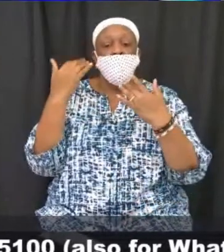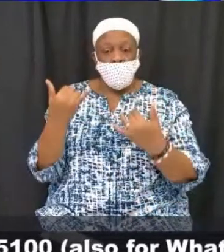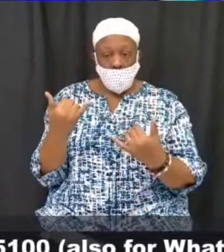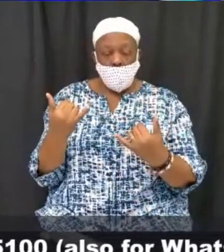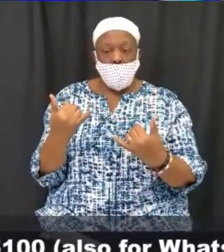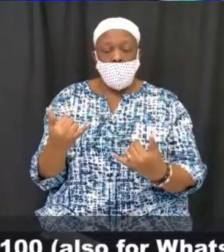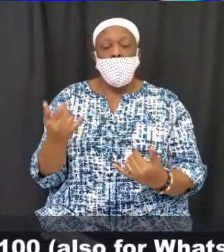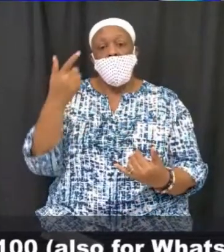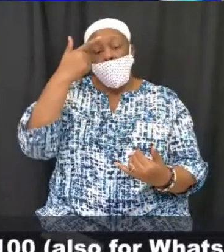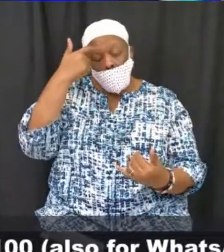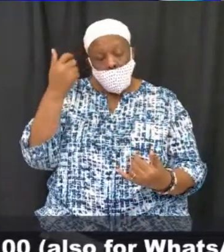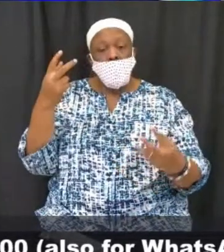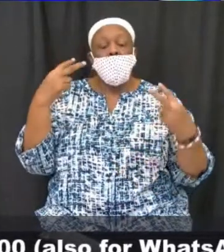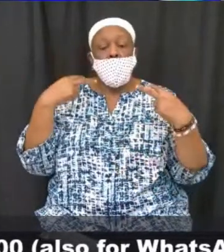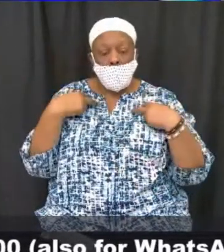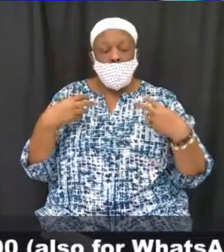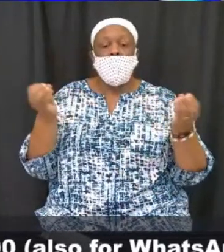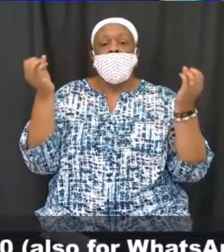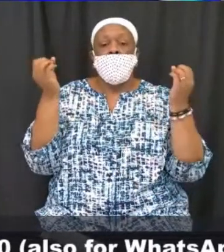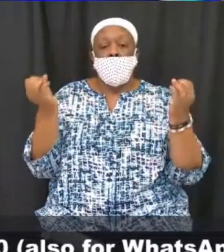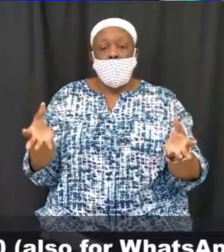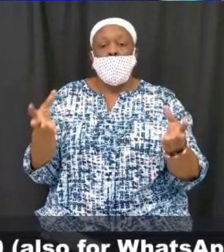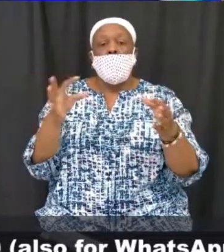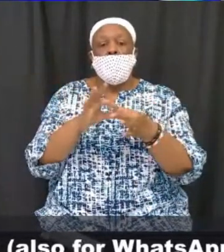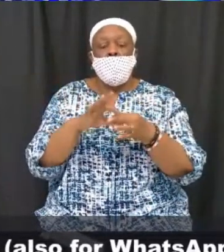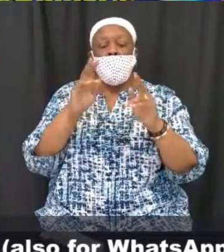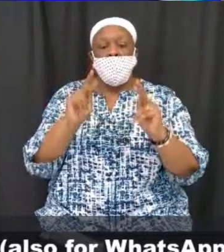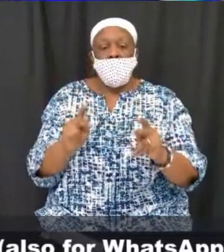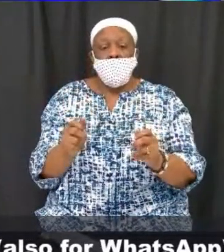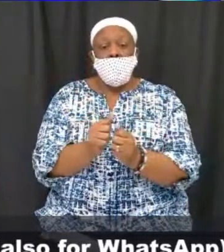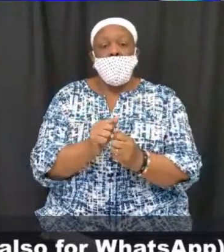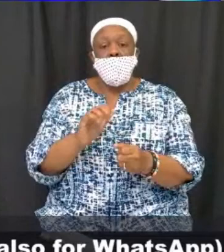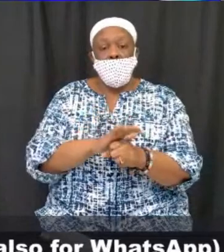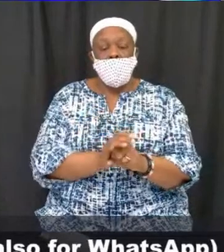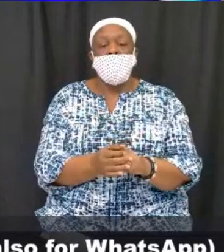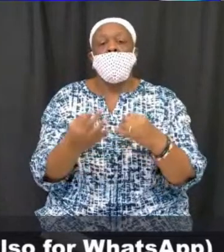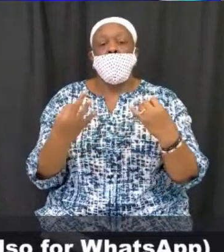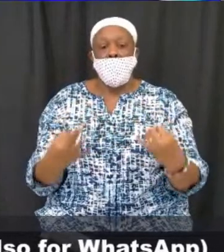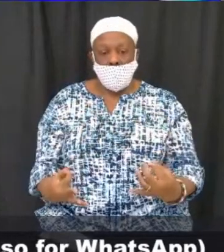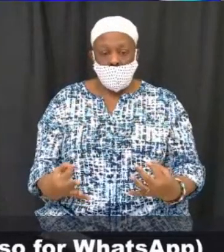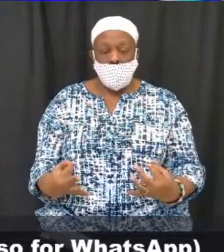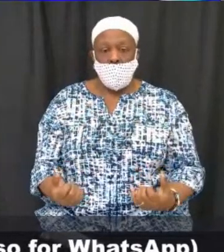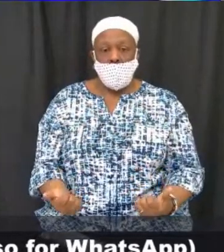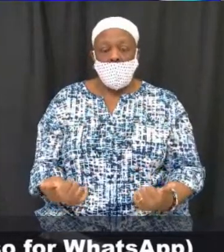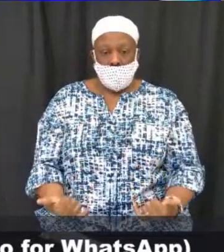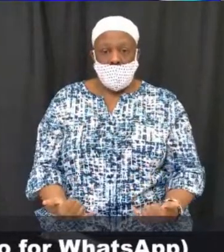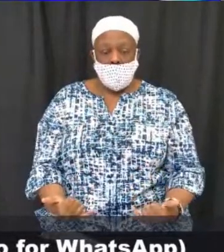weekend and try and avoid mass gatherings so we can contain the spread. I thank you.